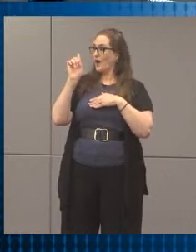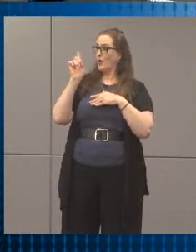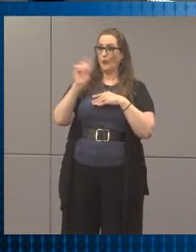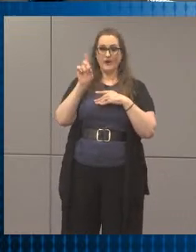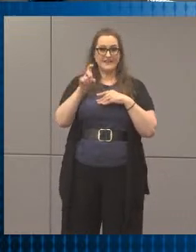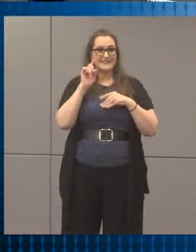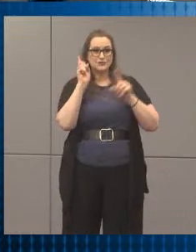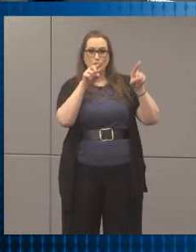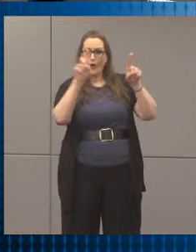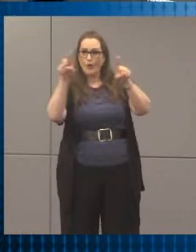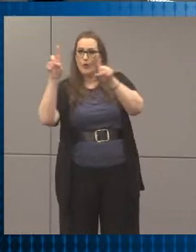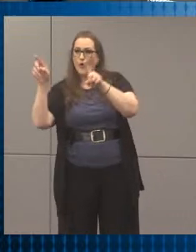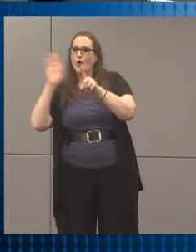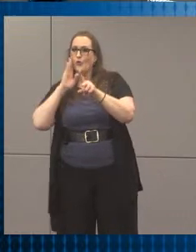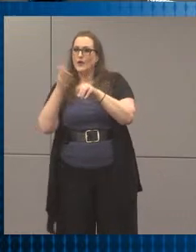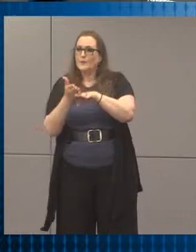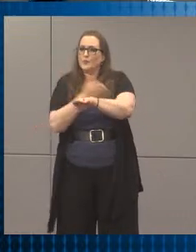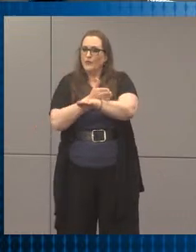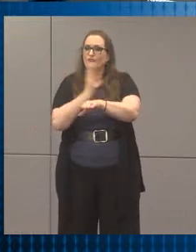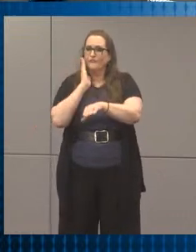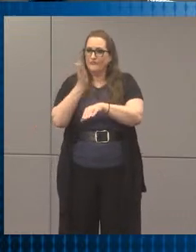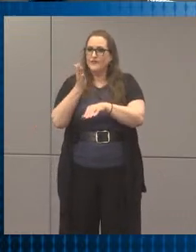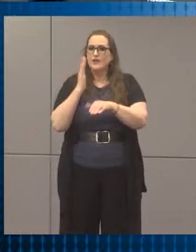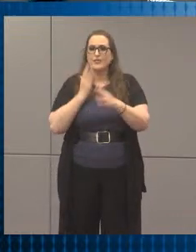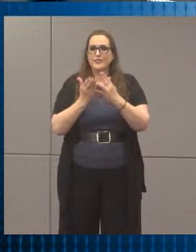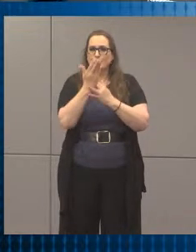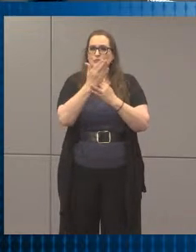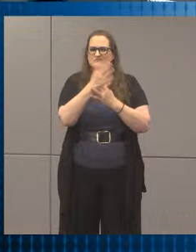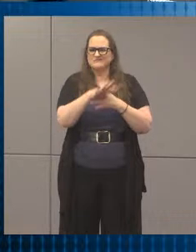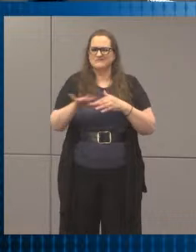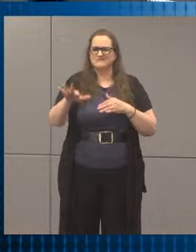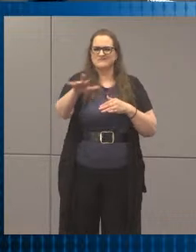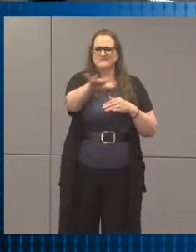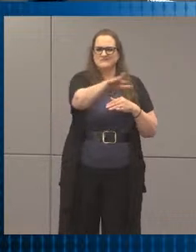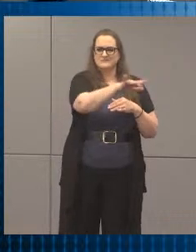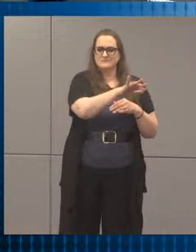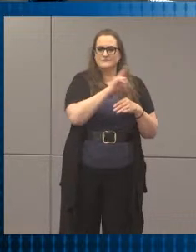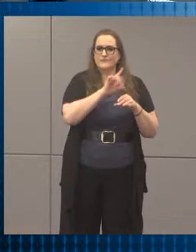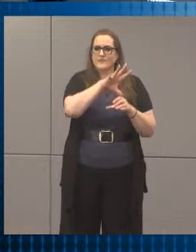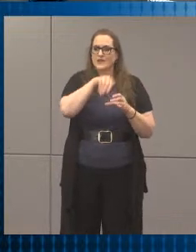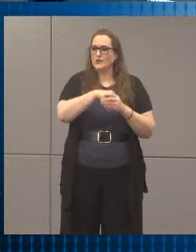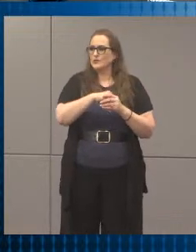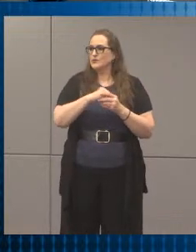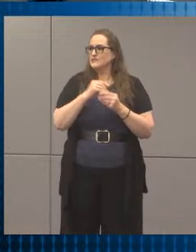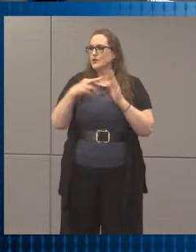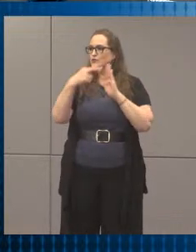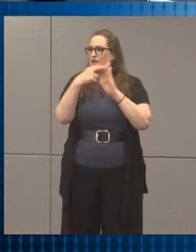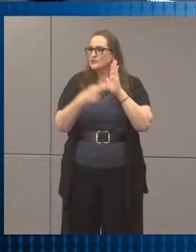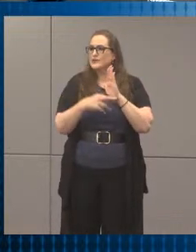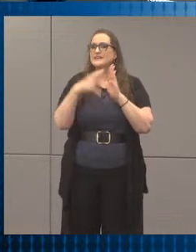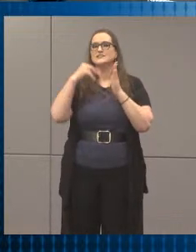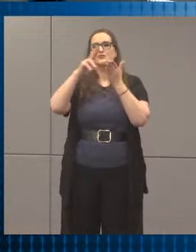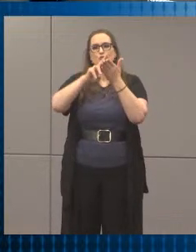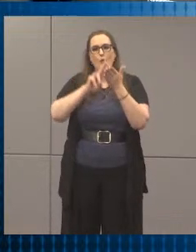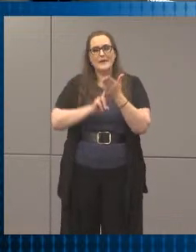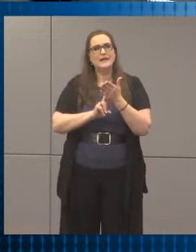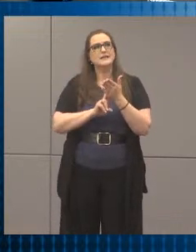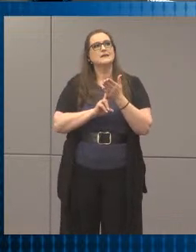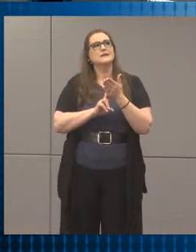go, and it'll be improved throughout. And it includes registration and enrollment